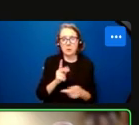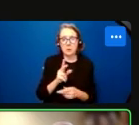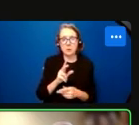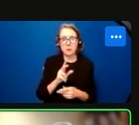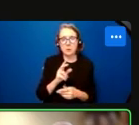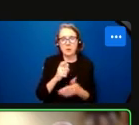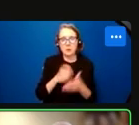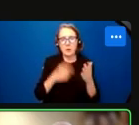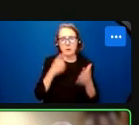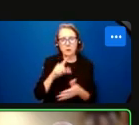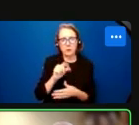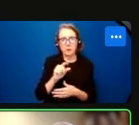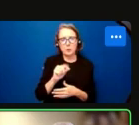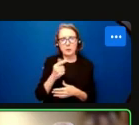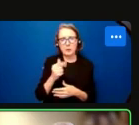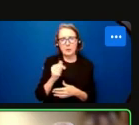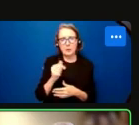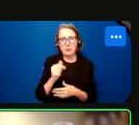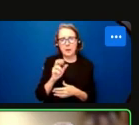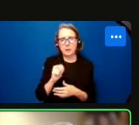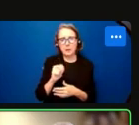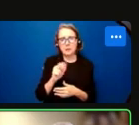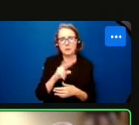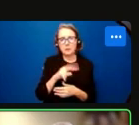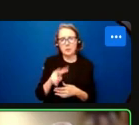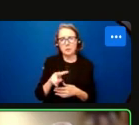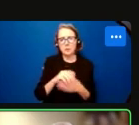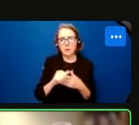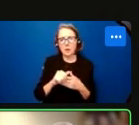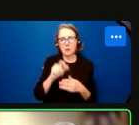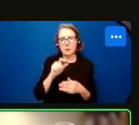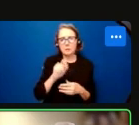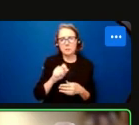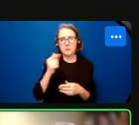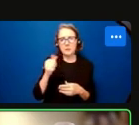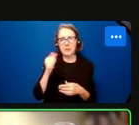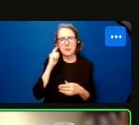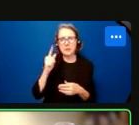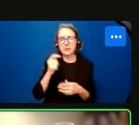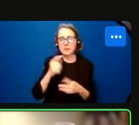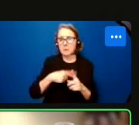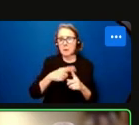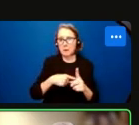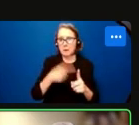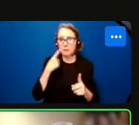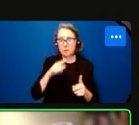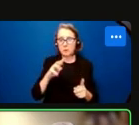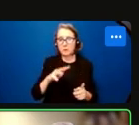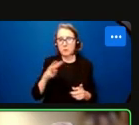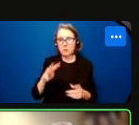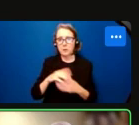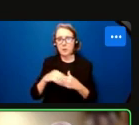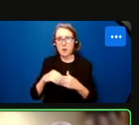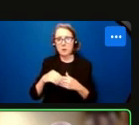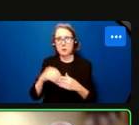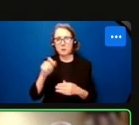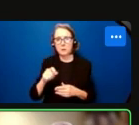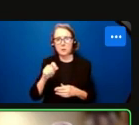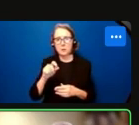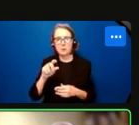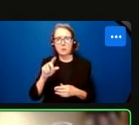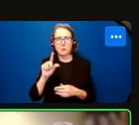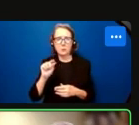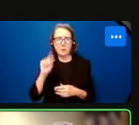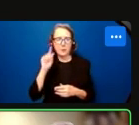service, which is $22.10 a month, or the $44.20 for every bill,